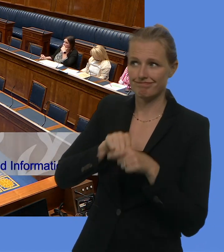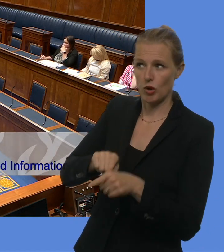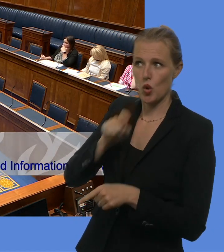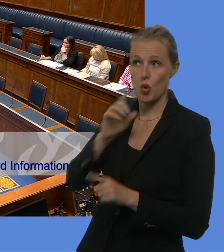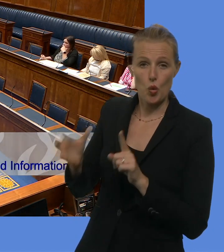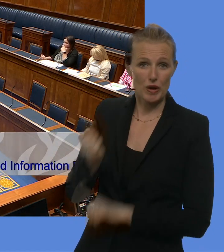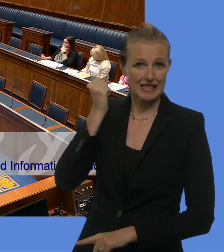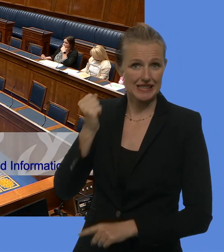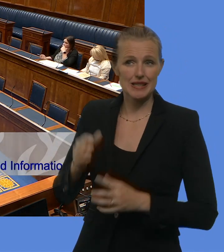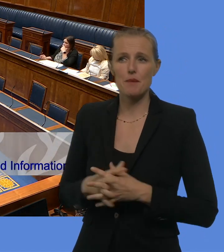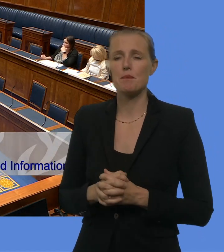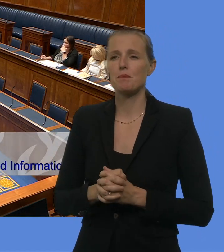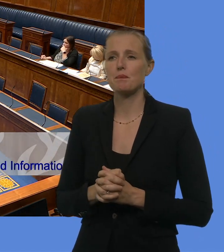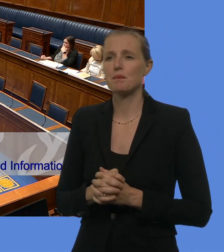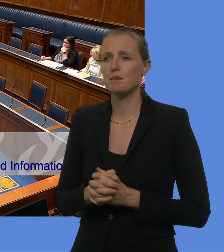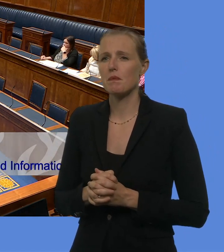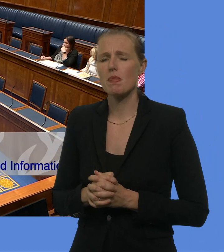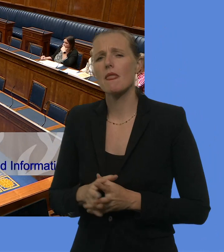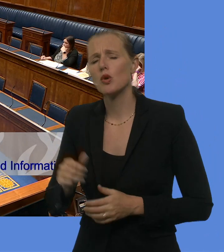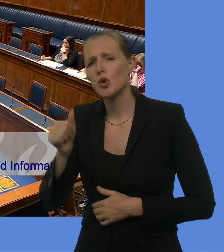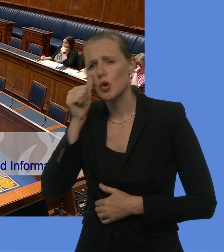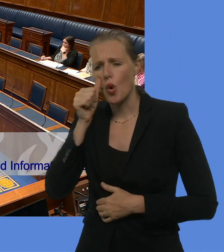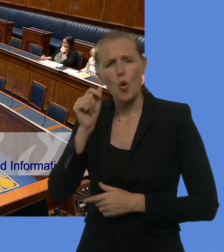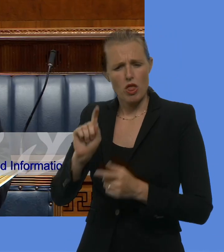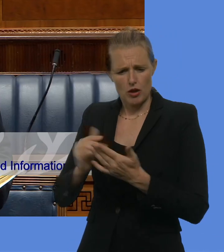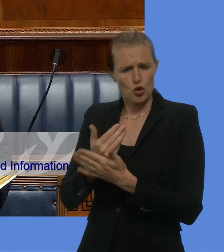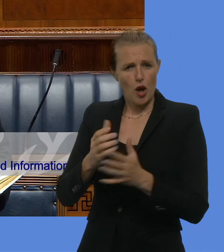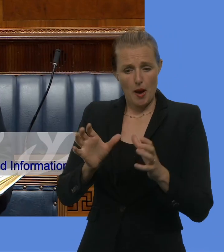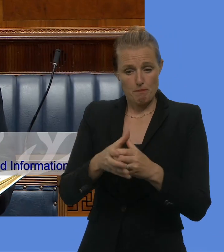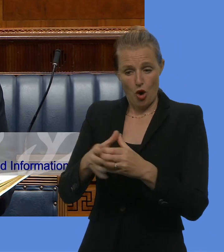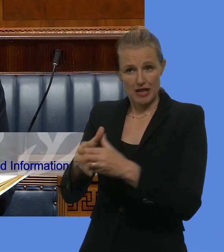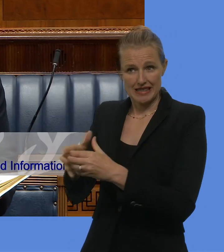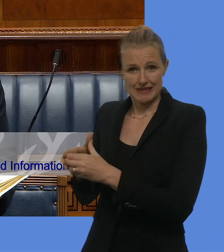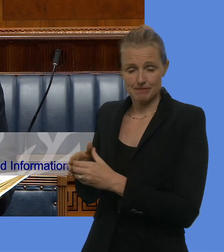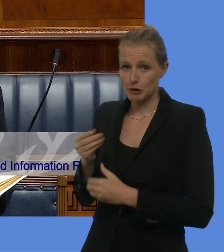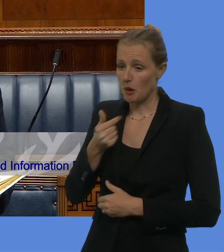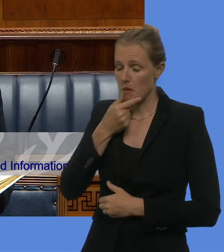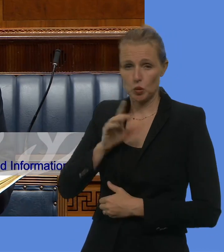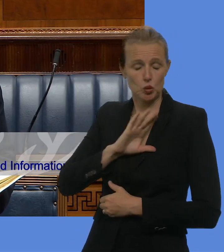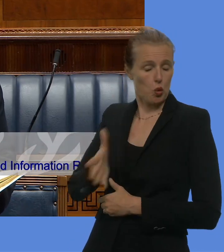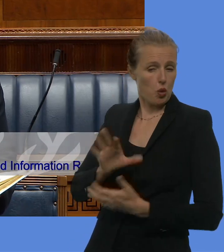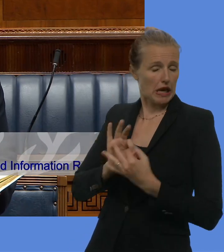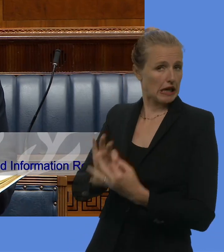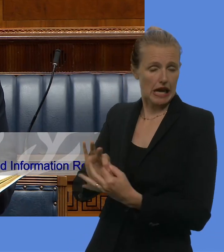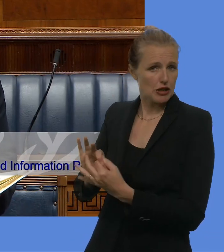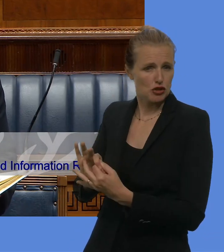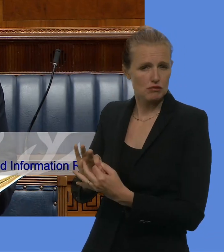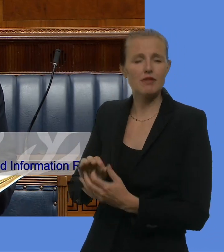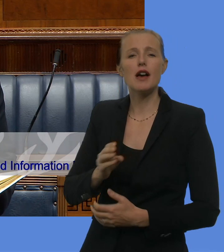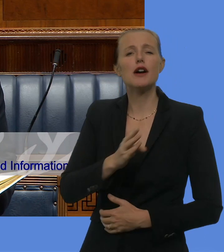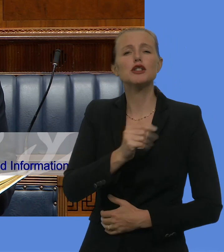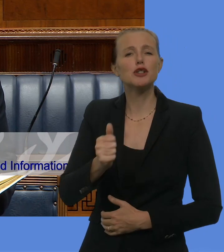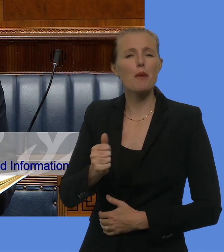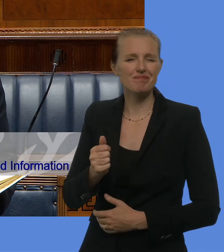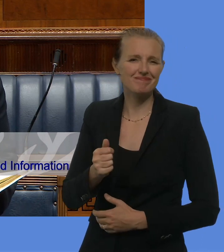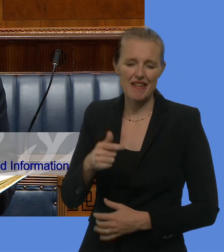The Minister will be aware that not everybody is willing to engage with these new bodies, and some innocent victims and their families have trust issues around the